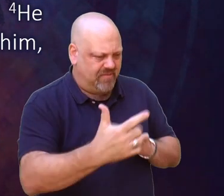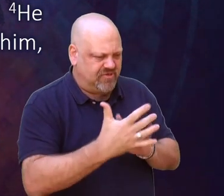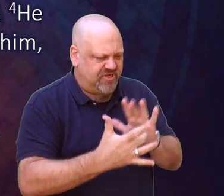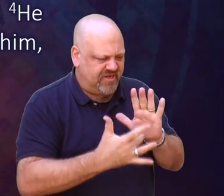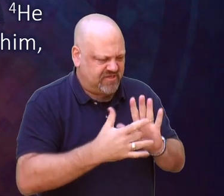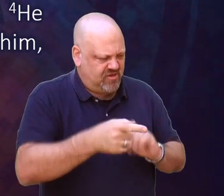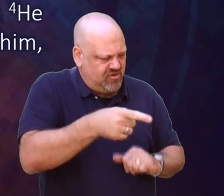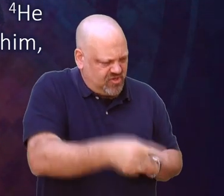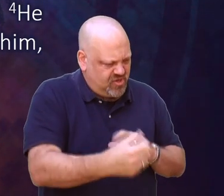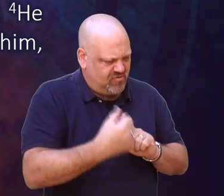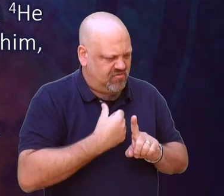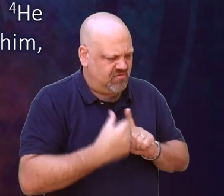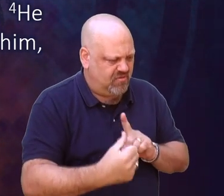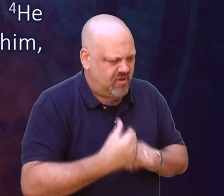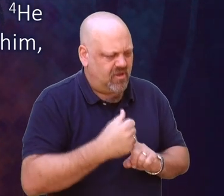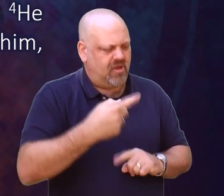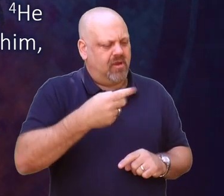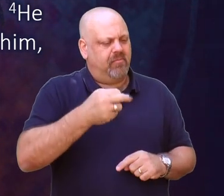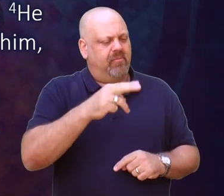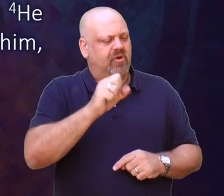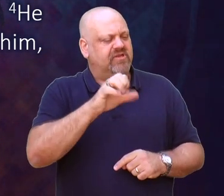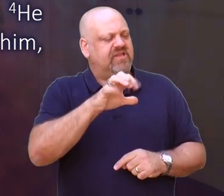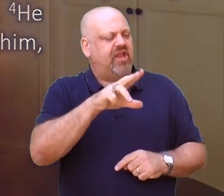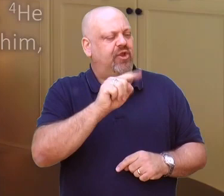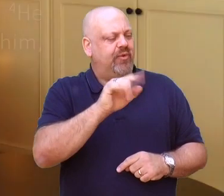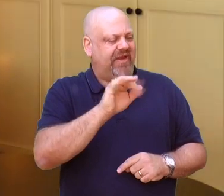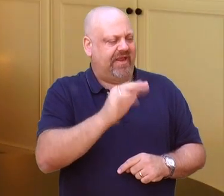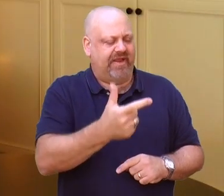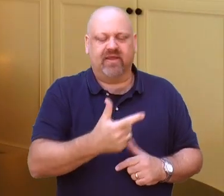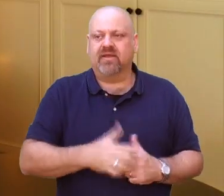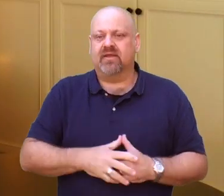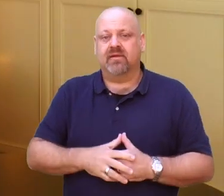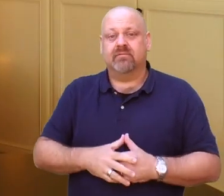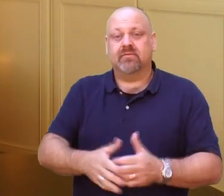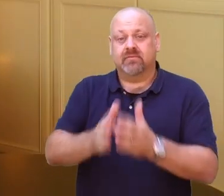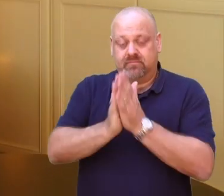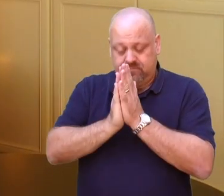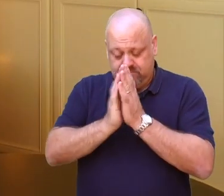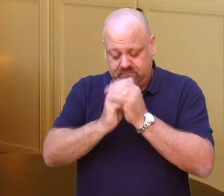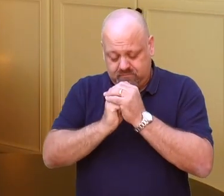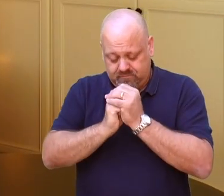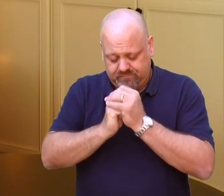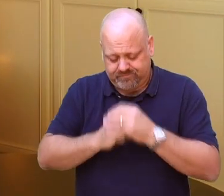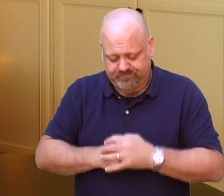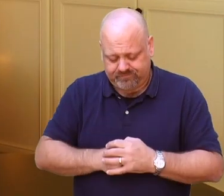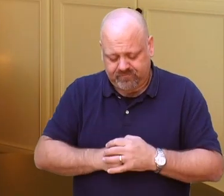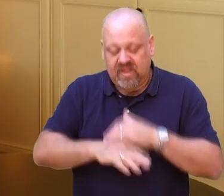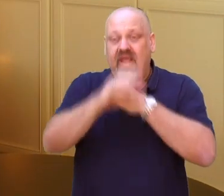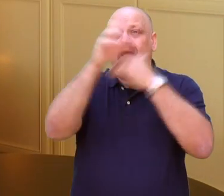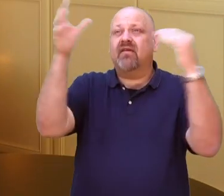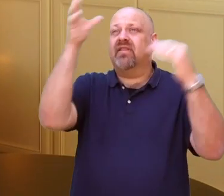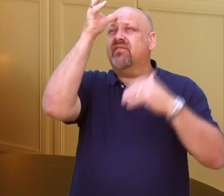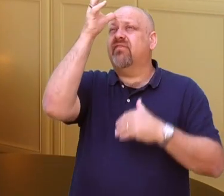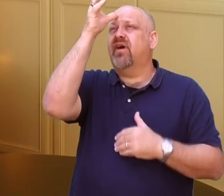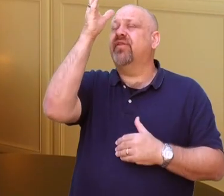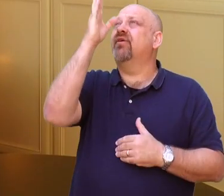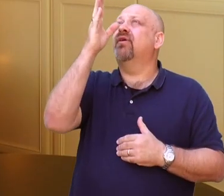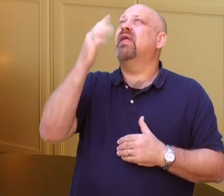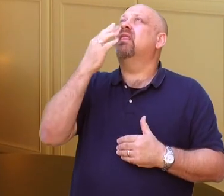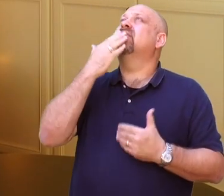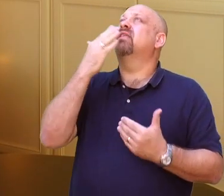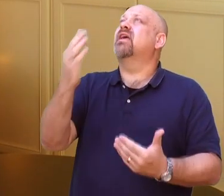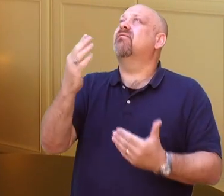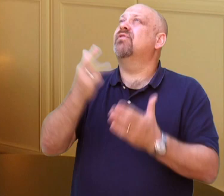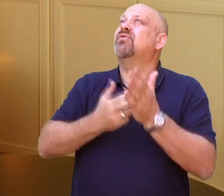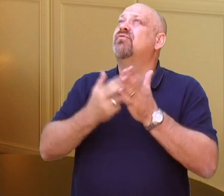whom you are persecuting," he replied. Would you bow your head with me in prayer? Heavenly Father, we thank